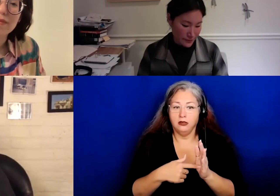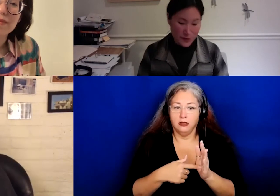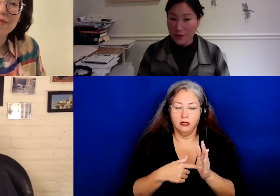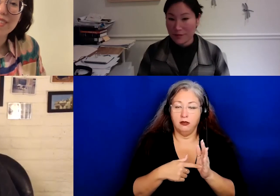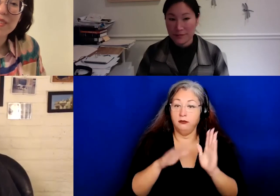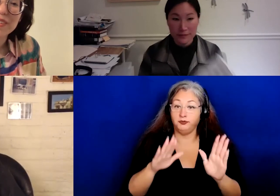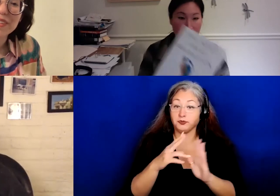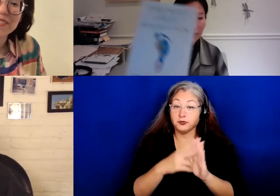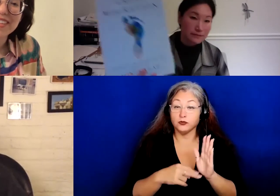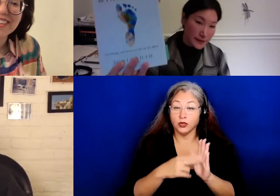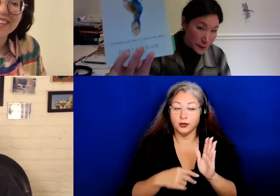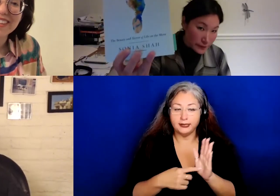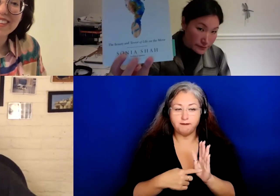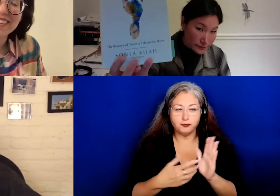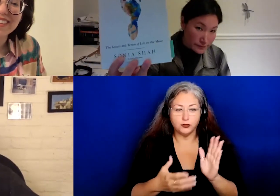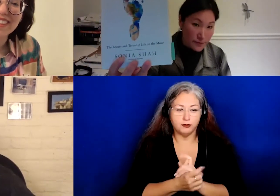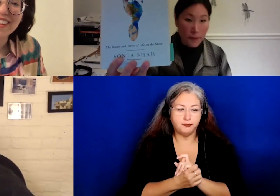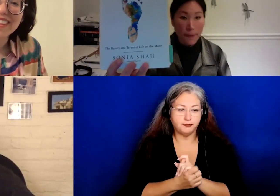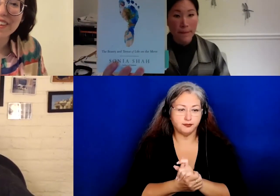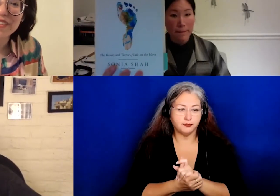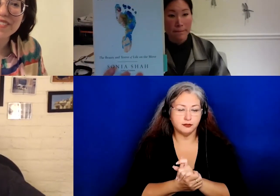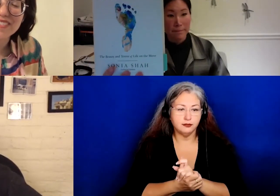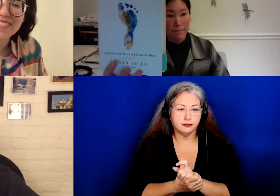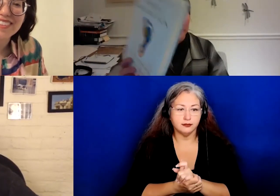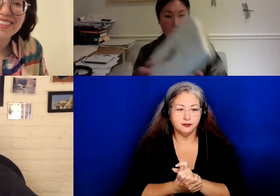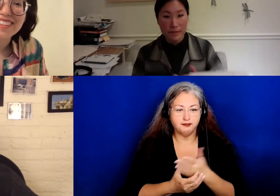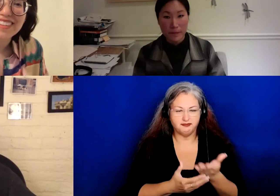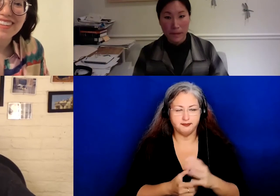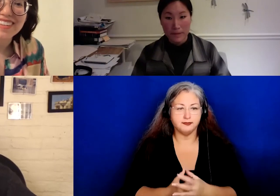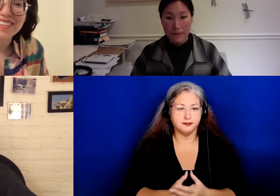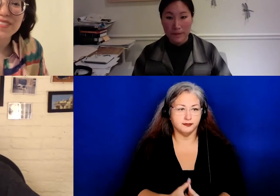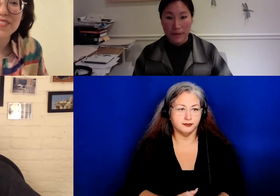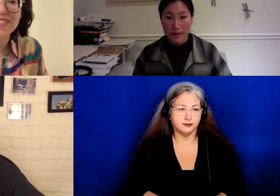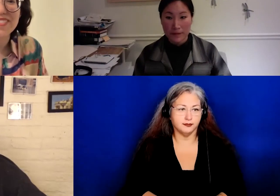read. So yeah, this one. Yeah.